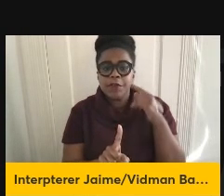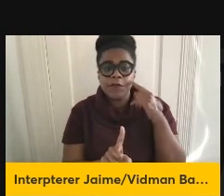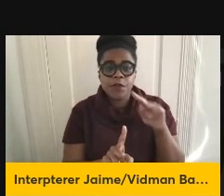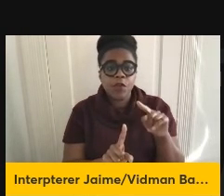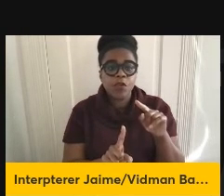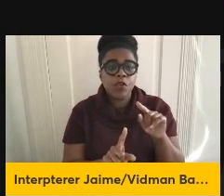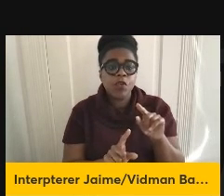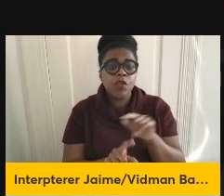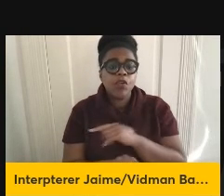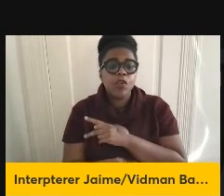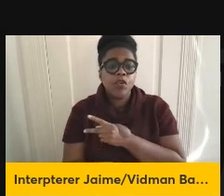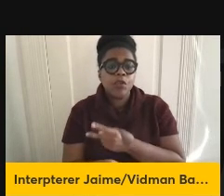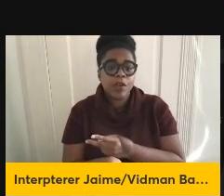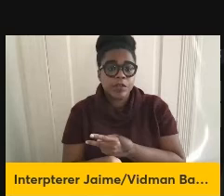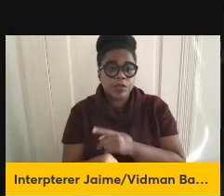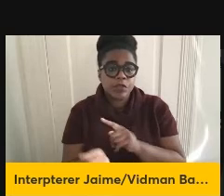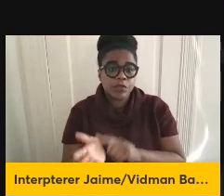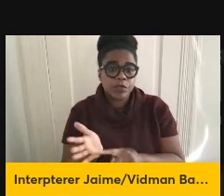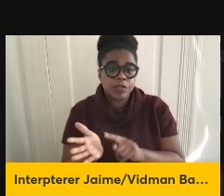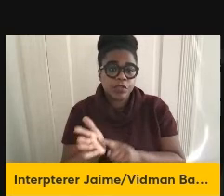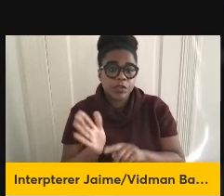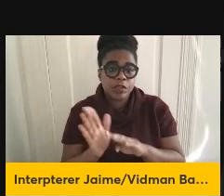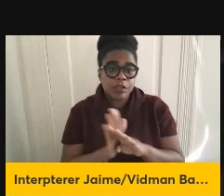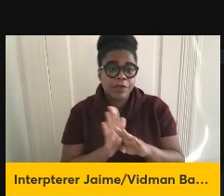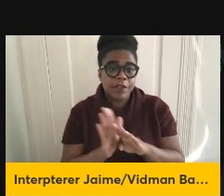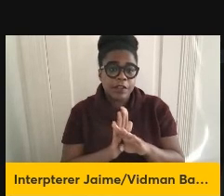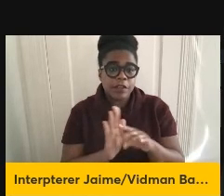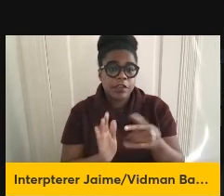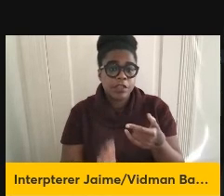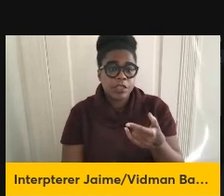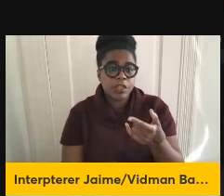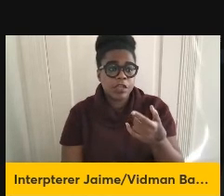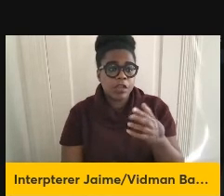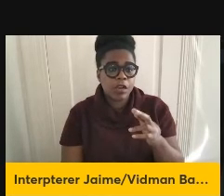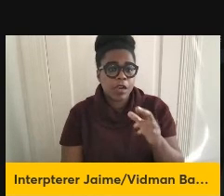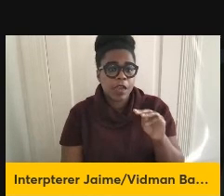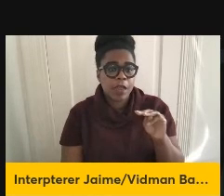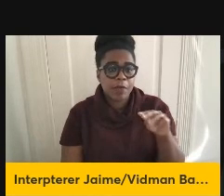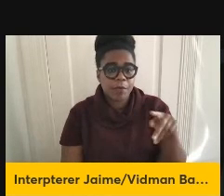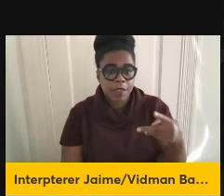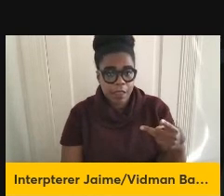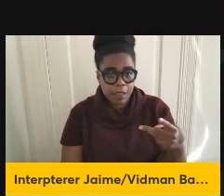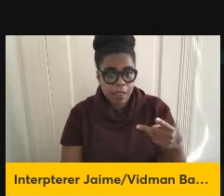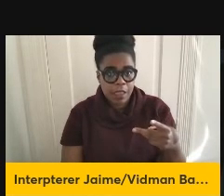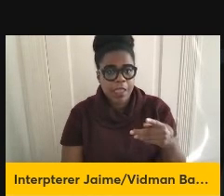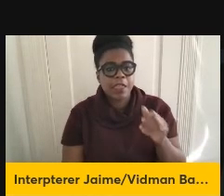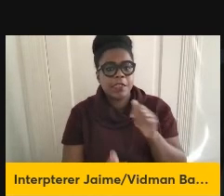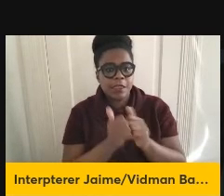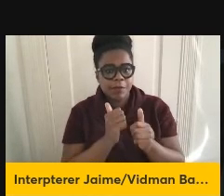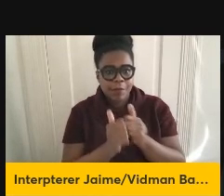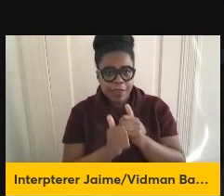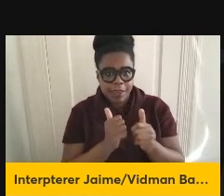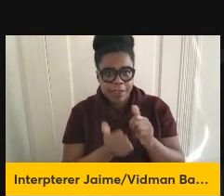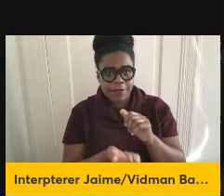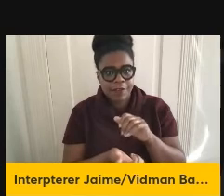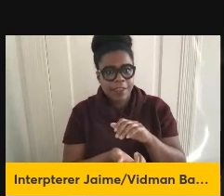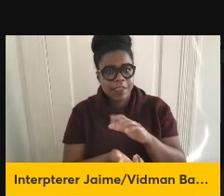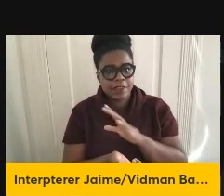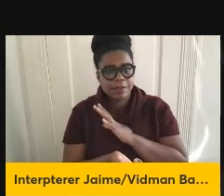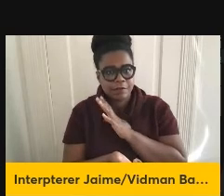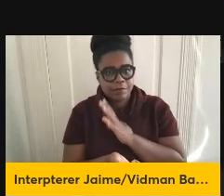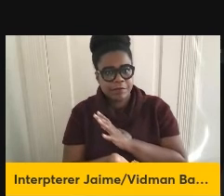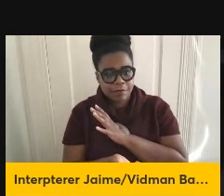Research Fellowship Program, GRFP. This is very competitive, very prestigious, and